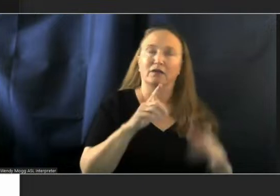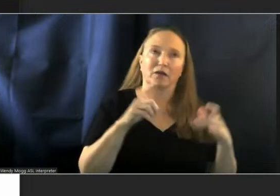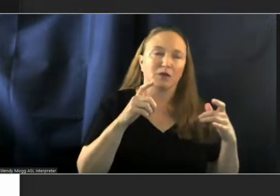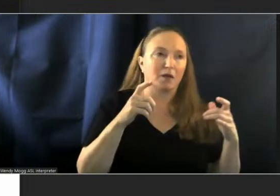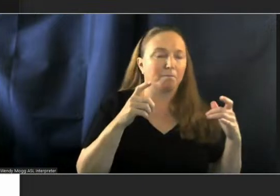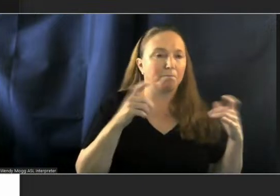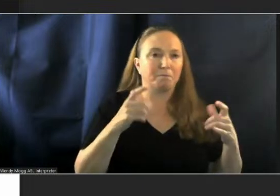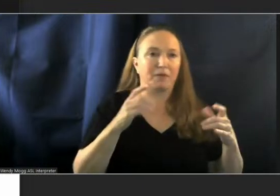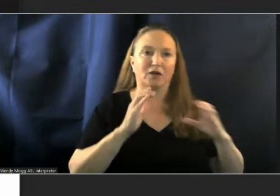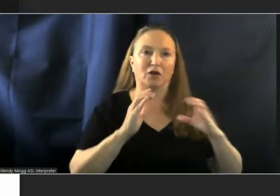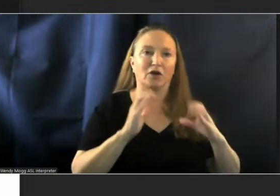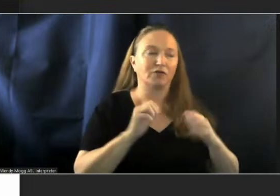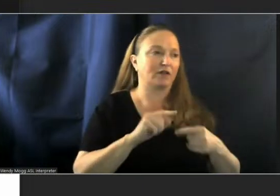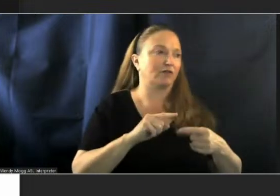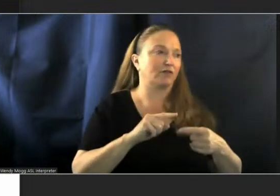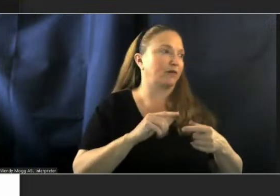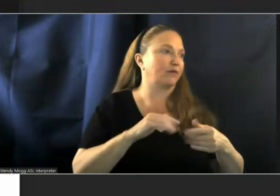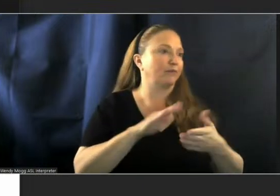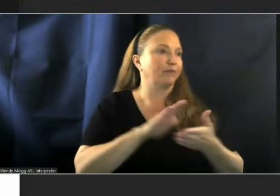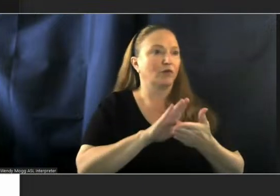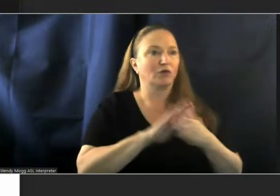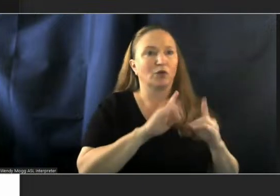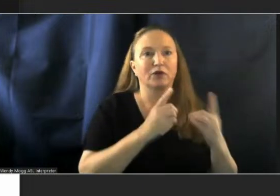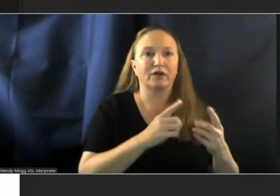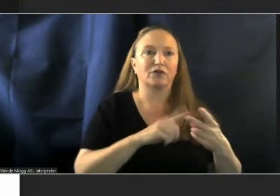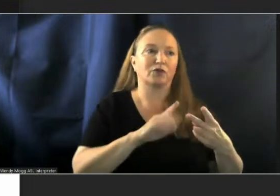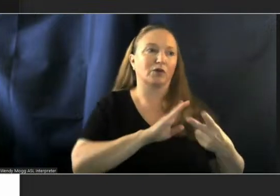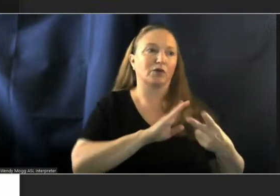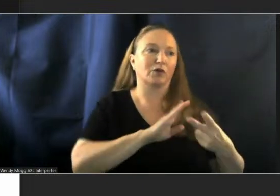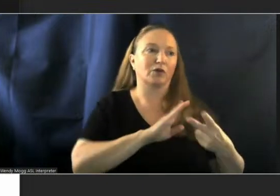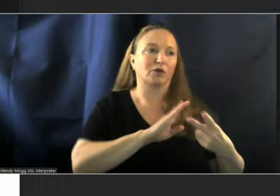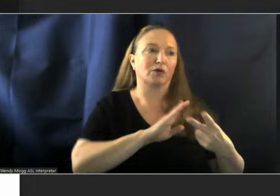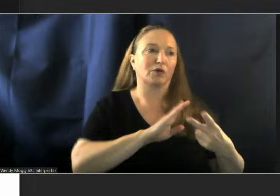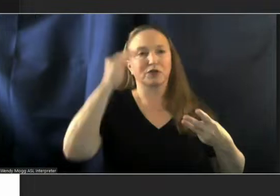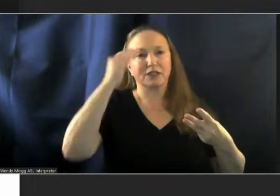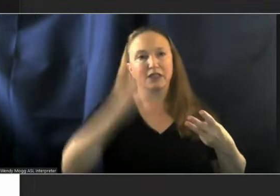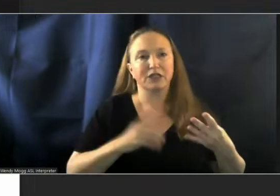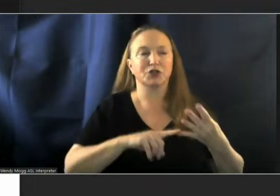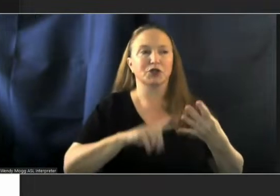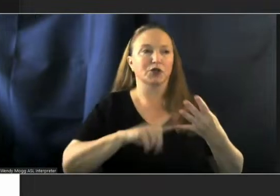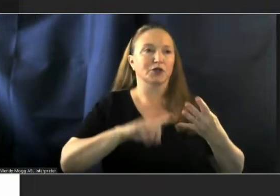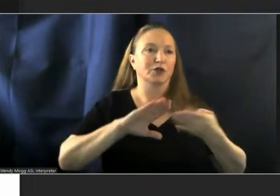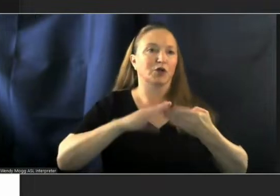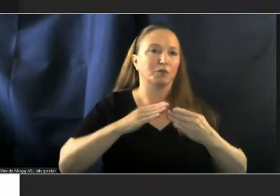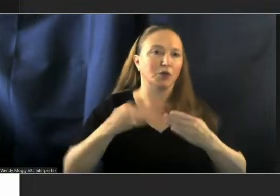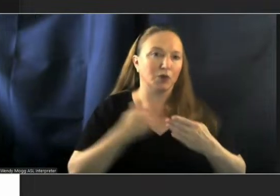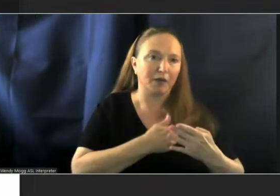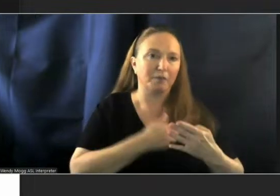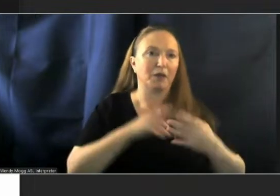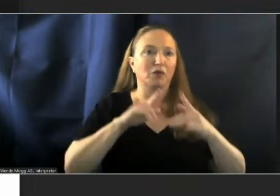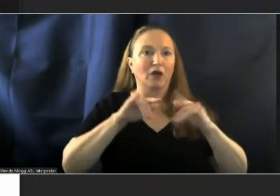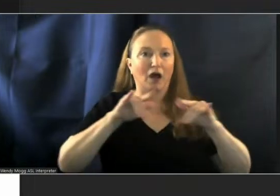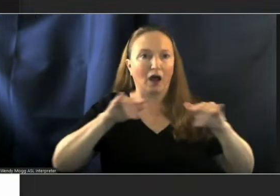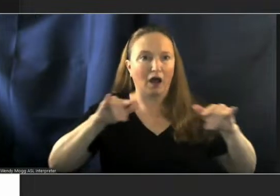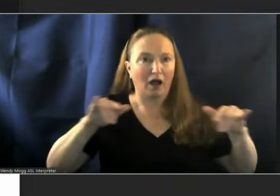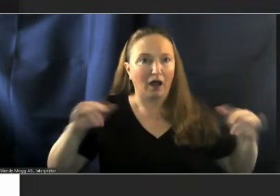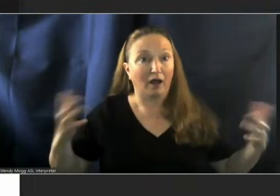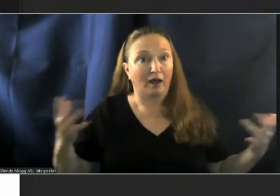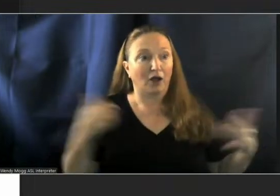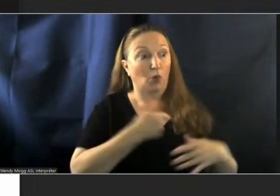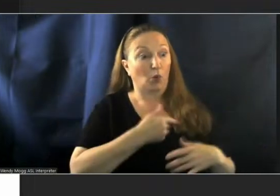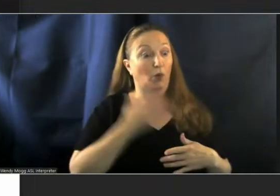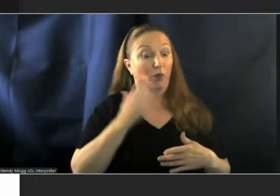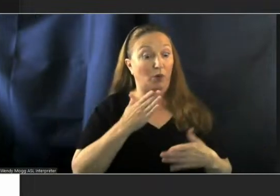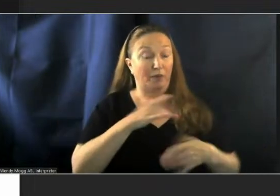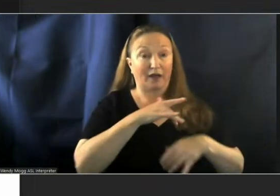and parents and union leaders and teachers. And we will certainly be available to